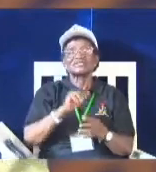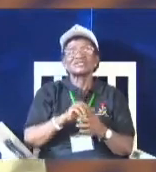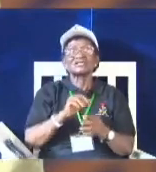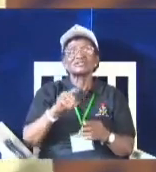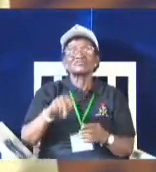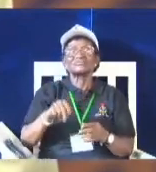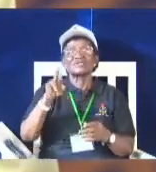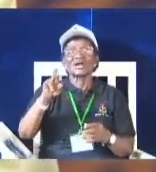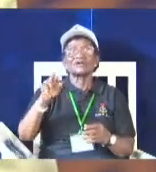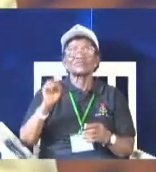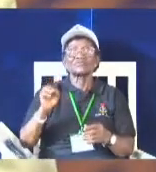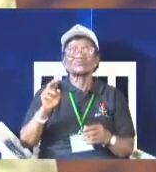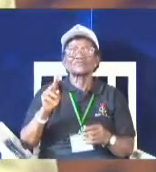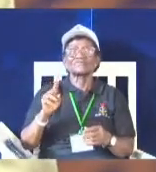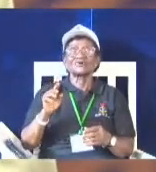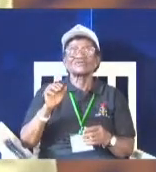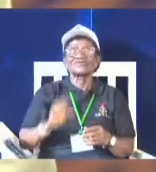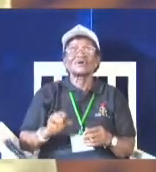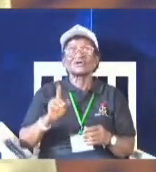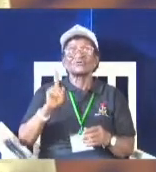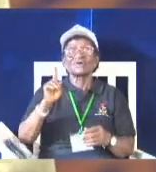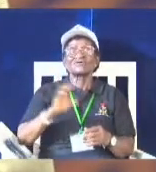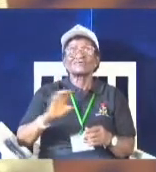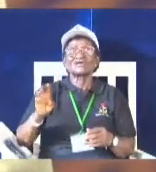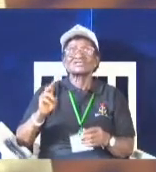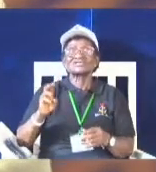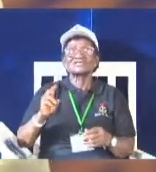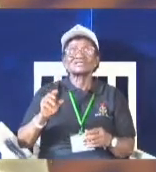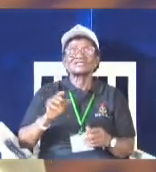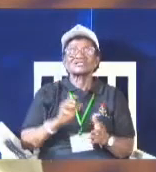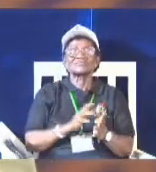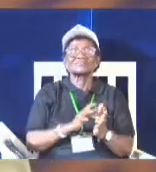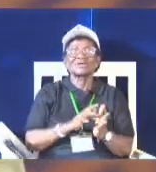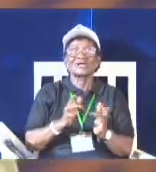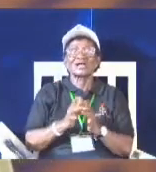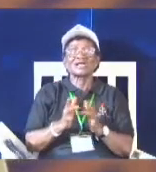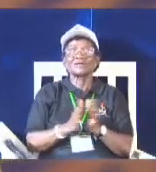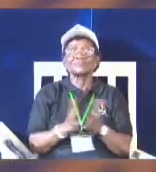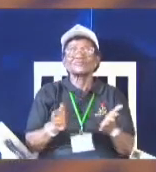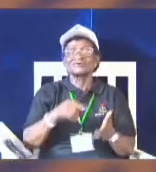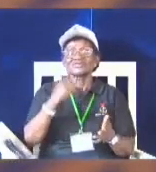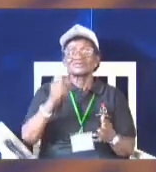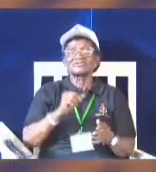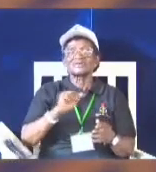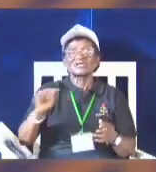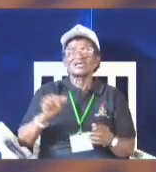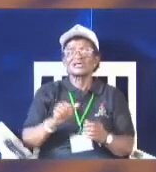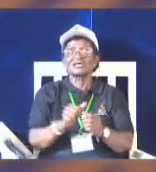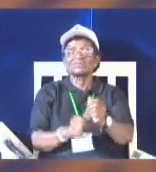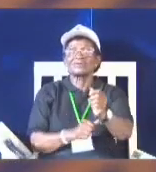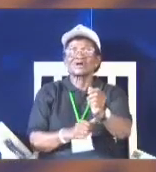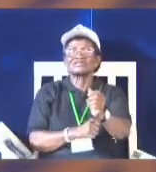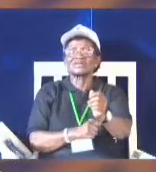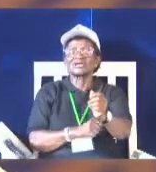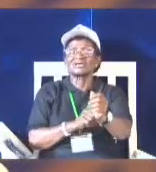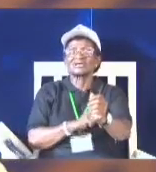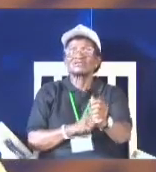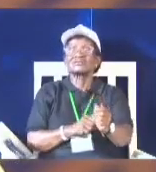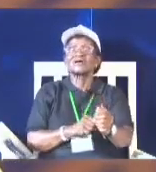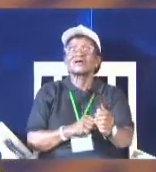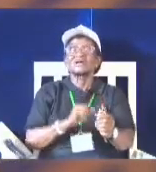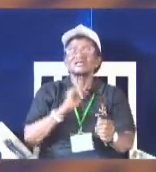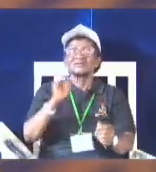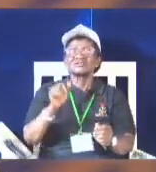16, the Bible says that a backslider is living